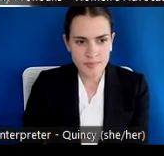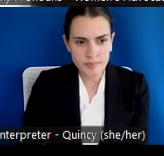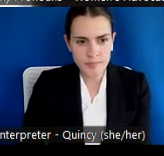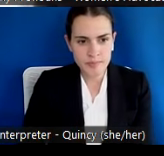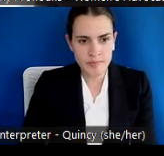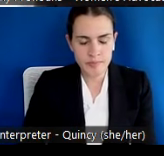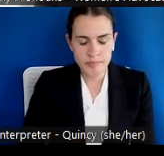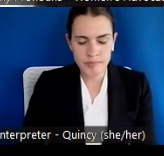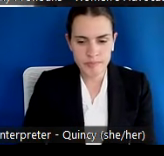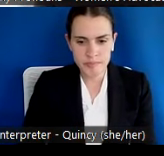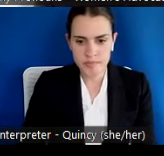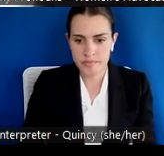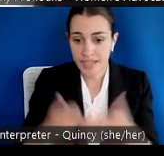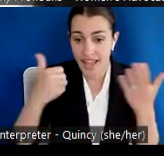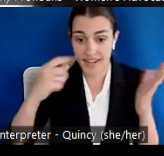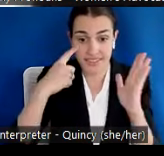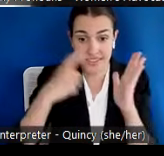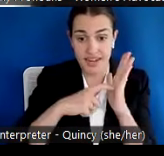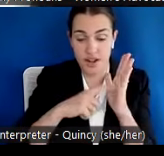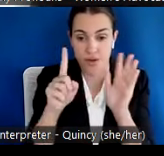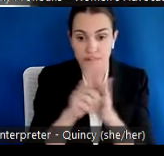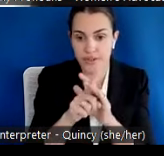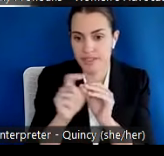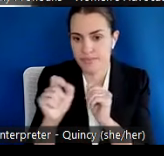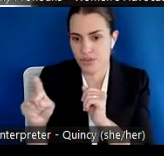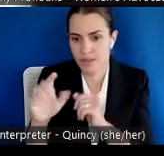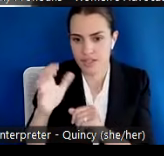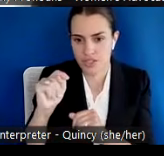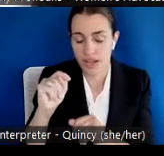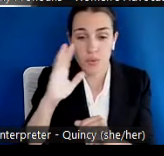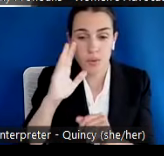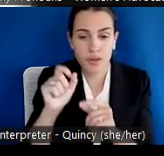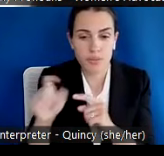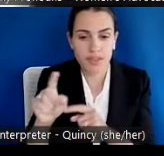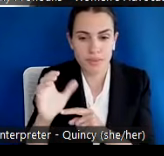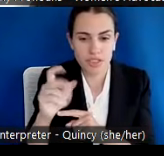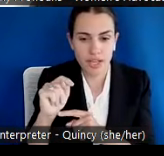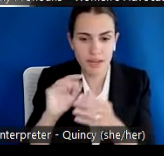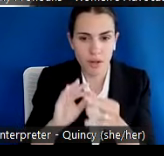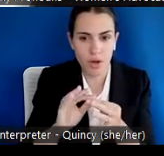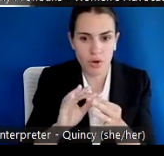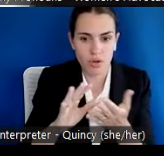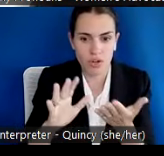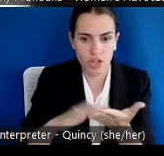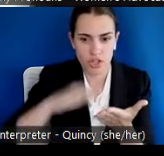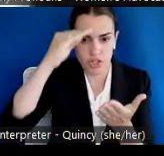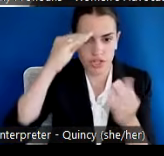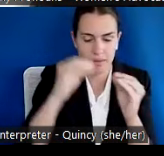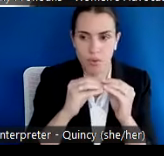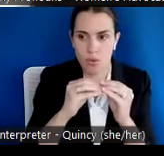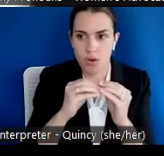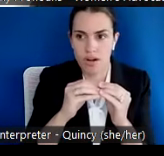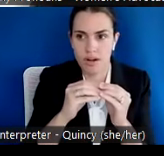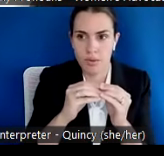out to you, you can put them in the chat. We're also going to put in the chat a link to learn more if you are interested in learning more about where those barriers came